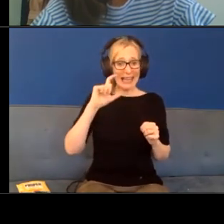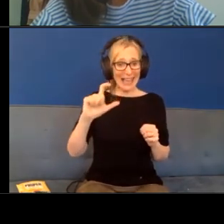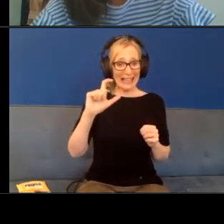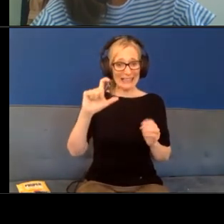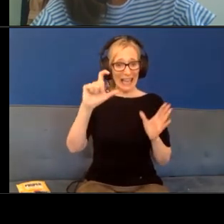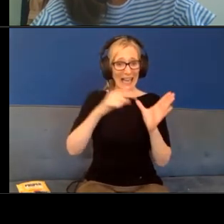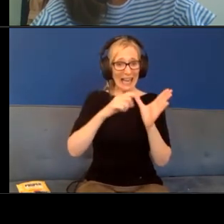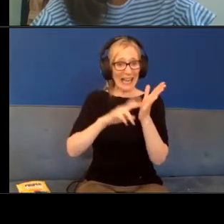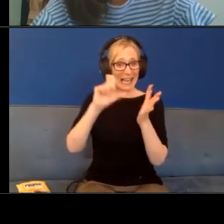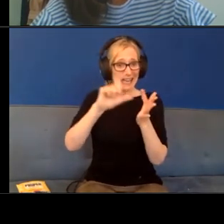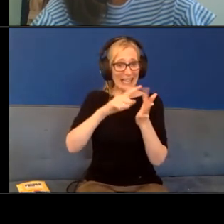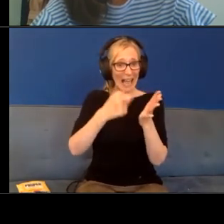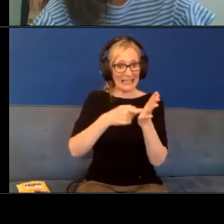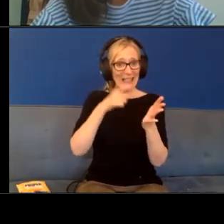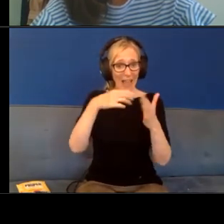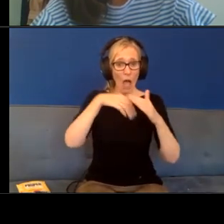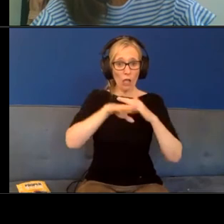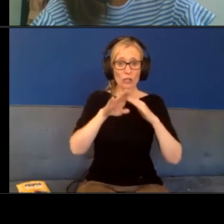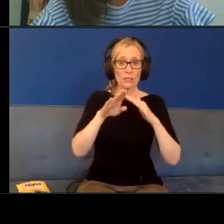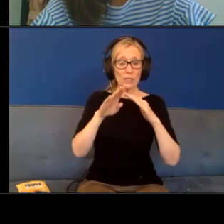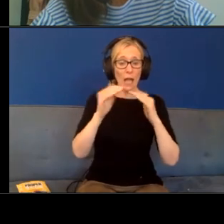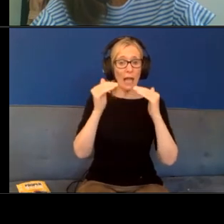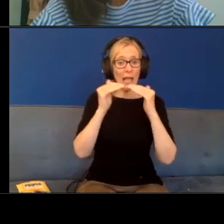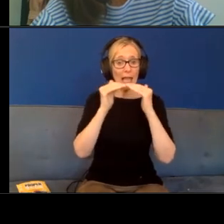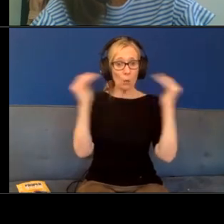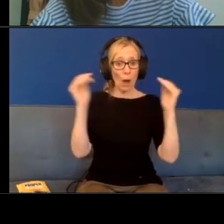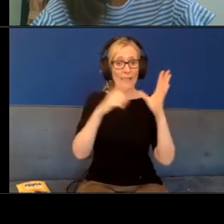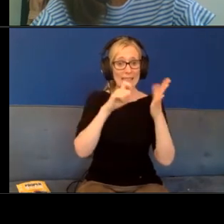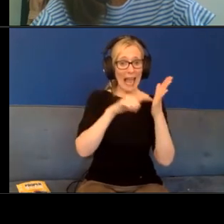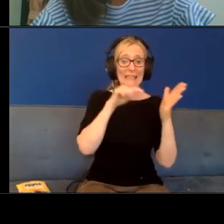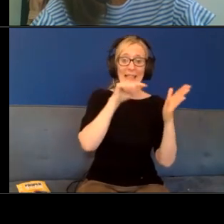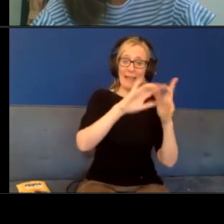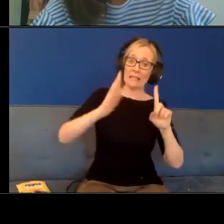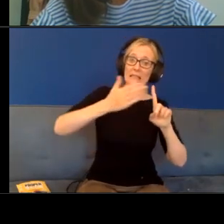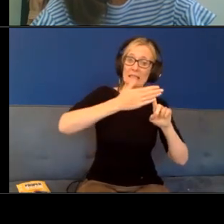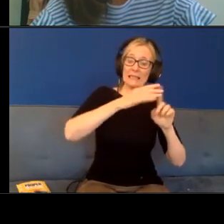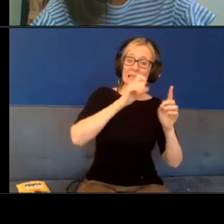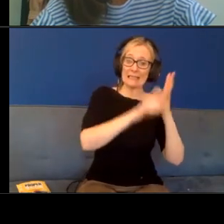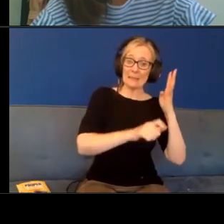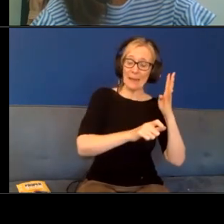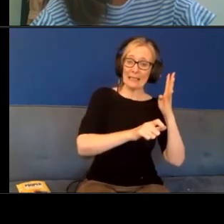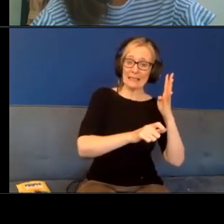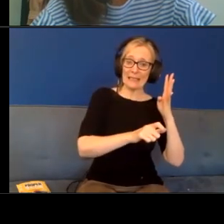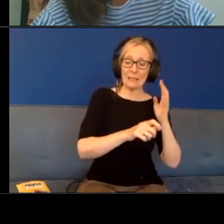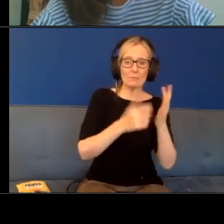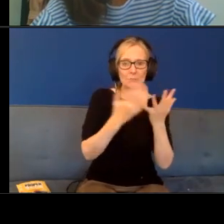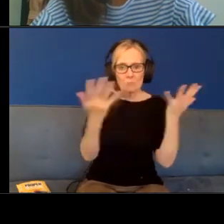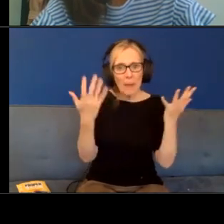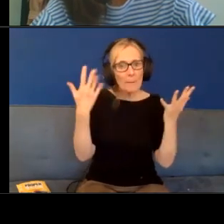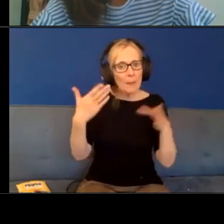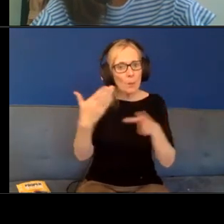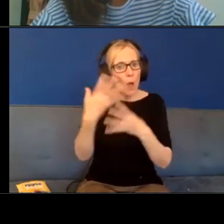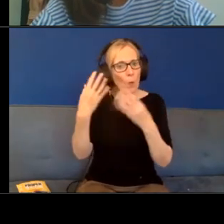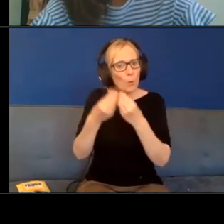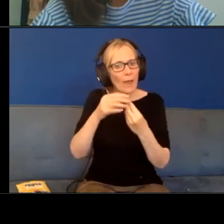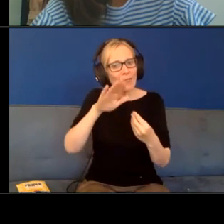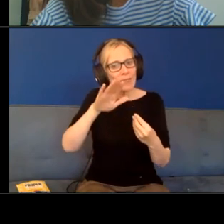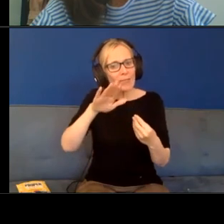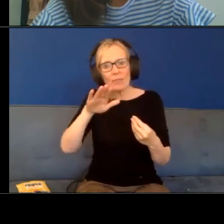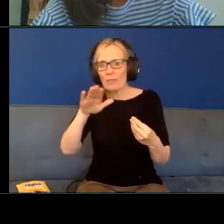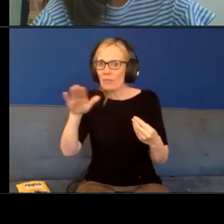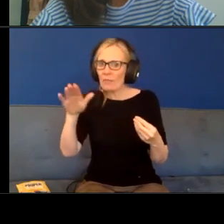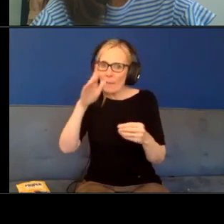disability, since under the Equality Act it is regarded as a disability, and if anyone has explored something like